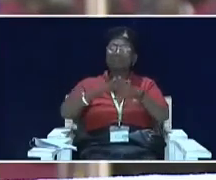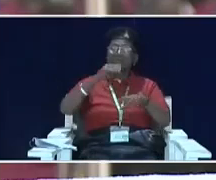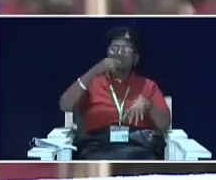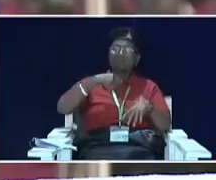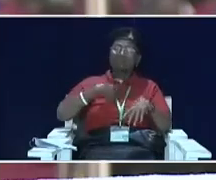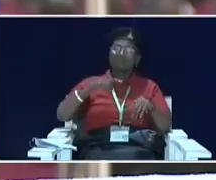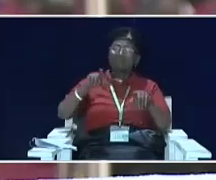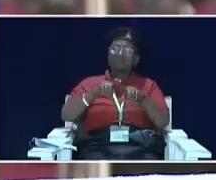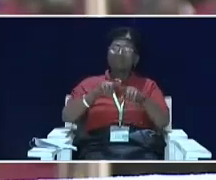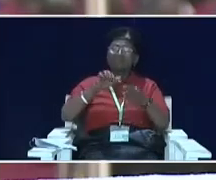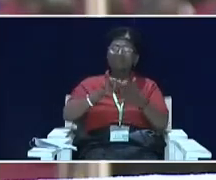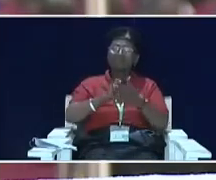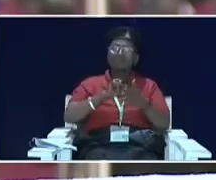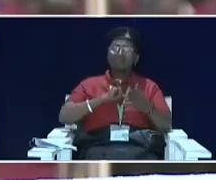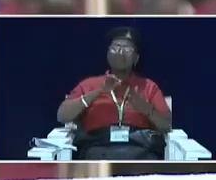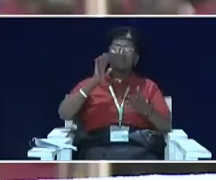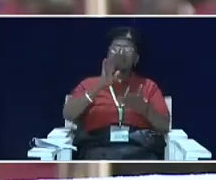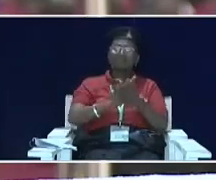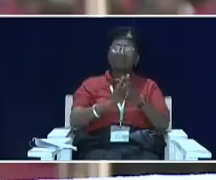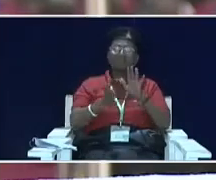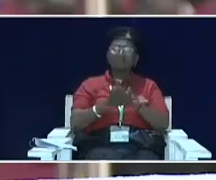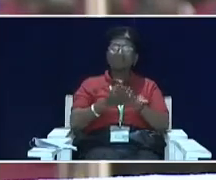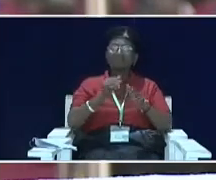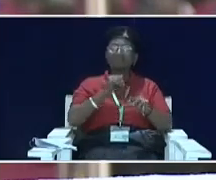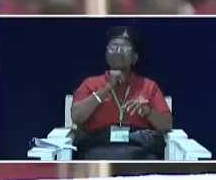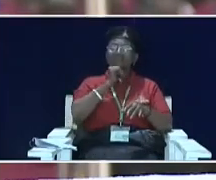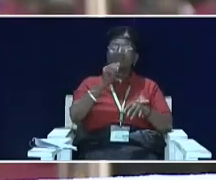so that I become untouchable